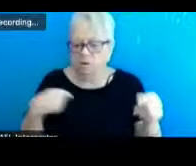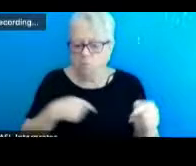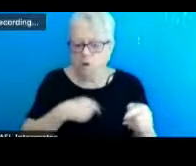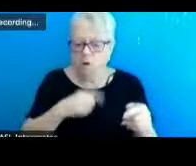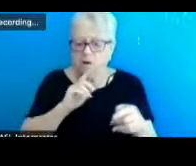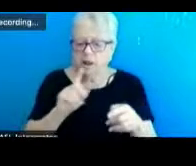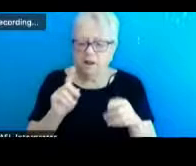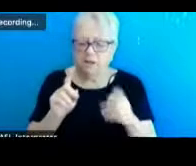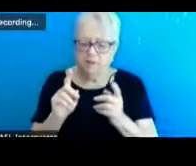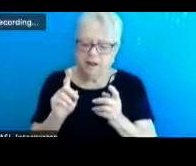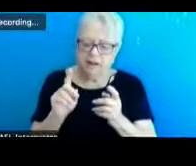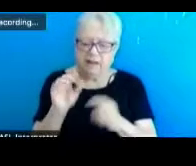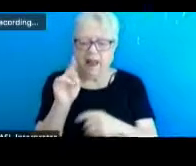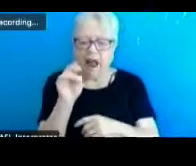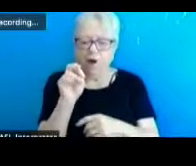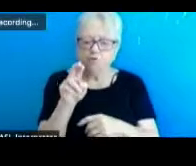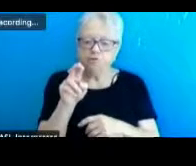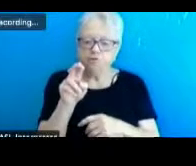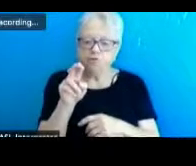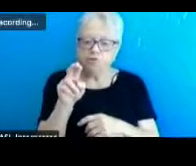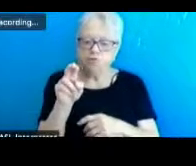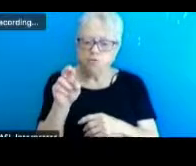this. But